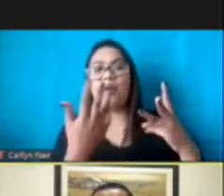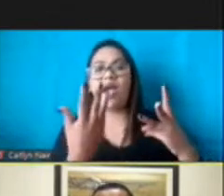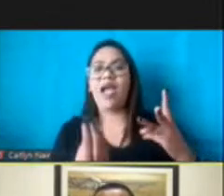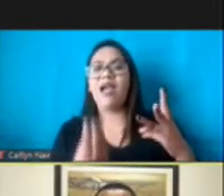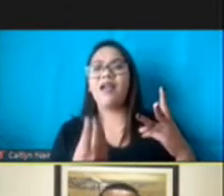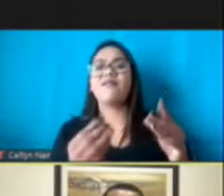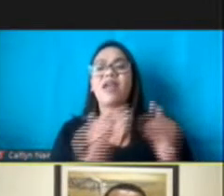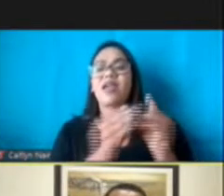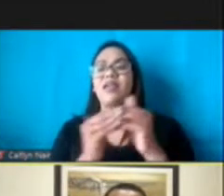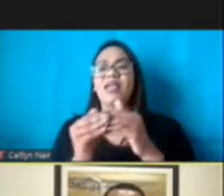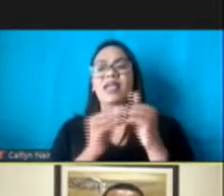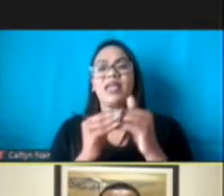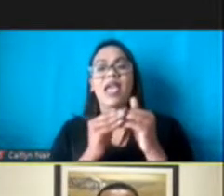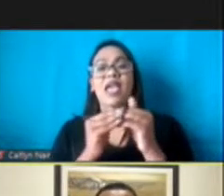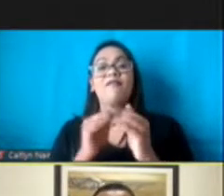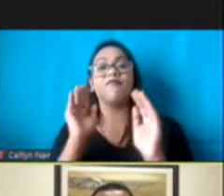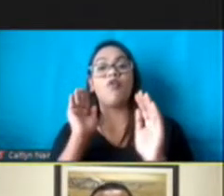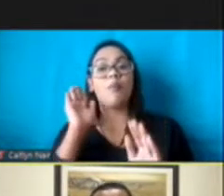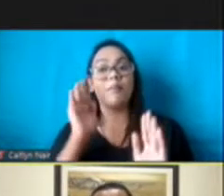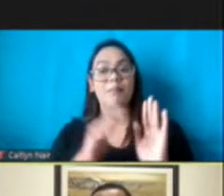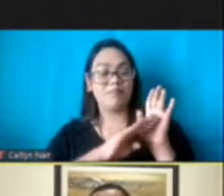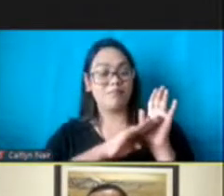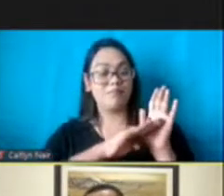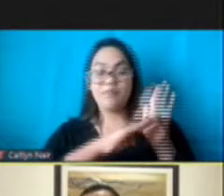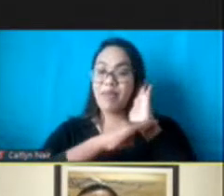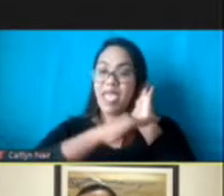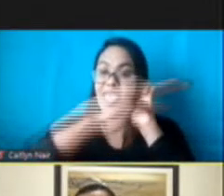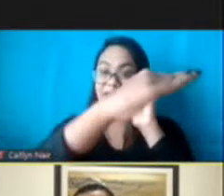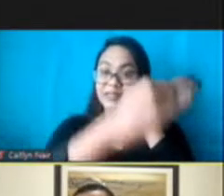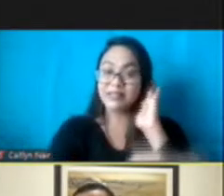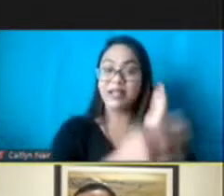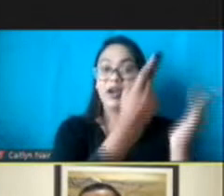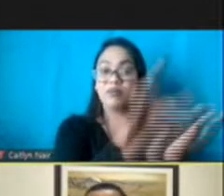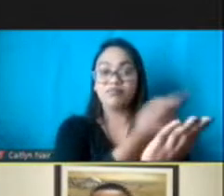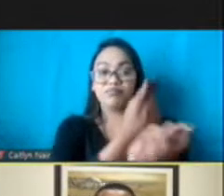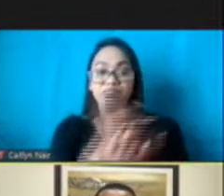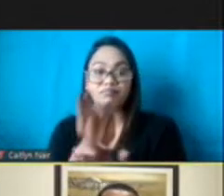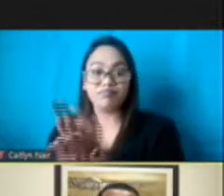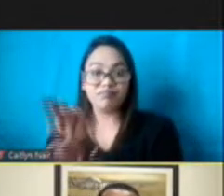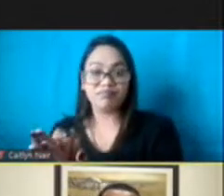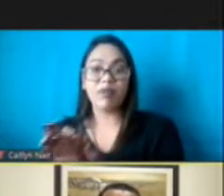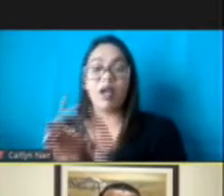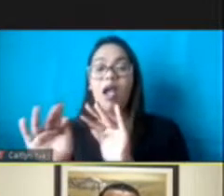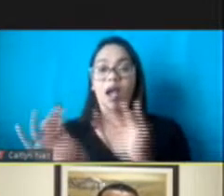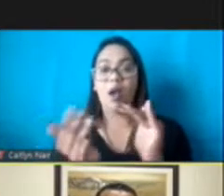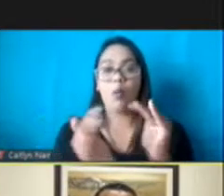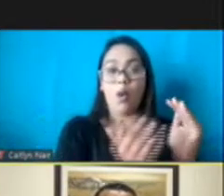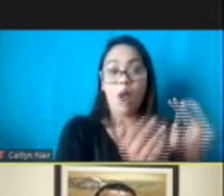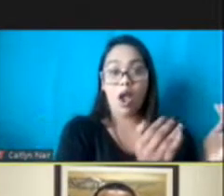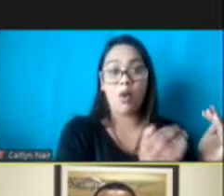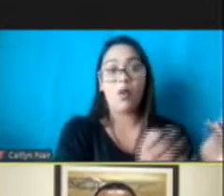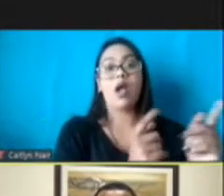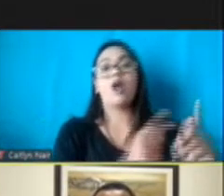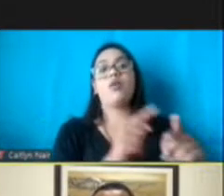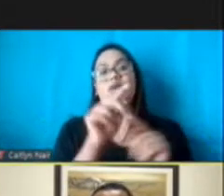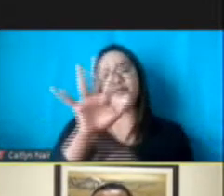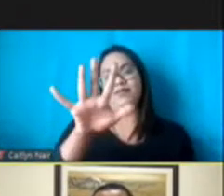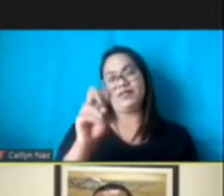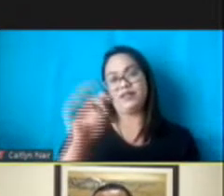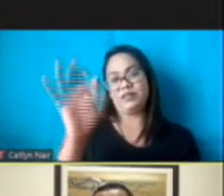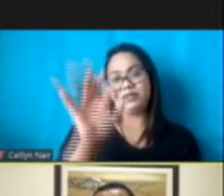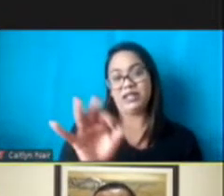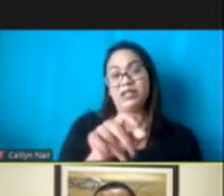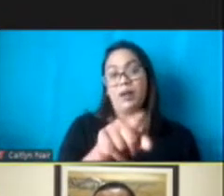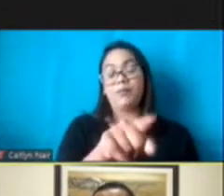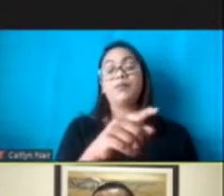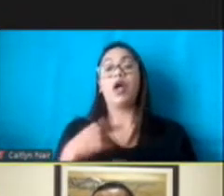if need be, if there's a place under pressure compared to another one. We've also looked at our ambulance services, and we contract private EMS in as needed.